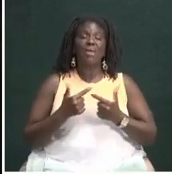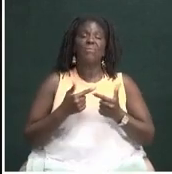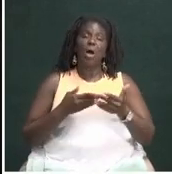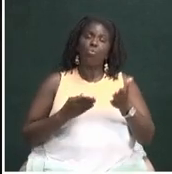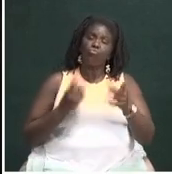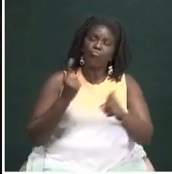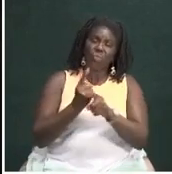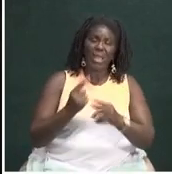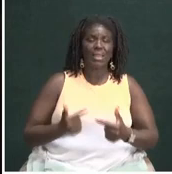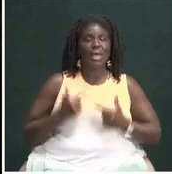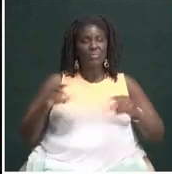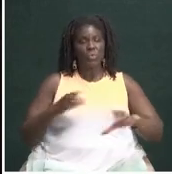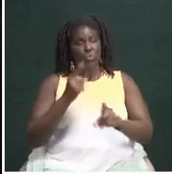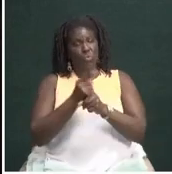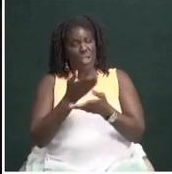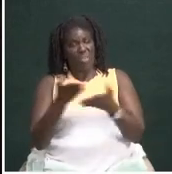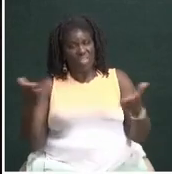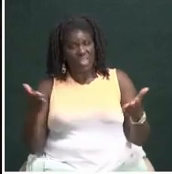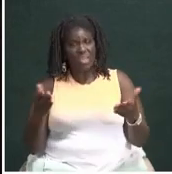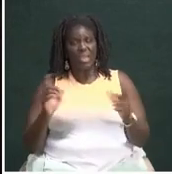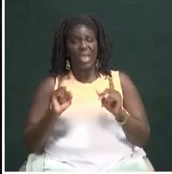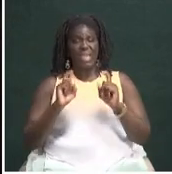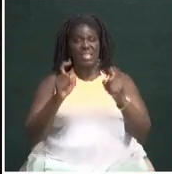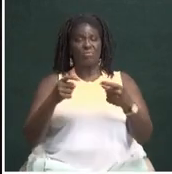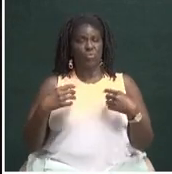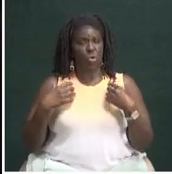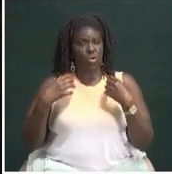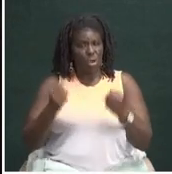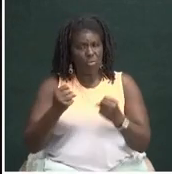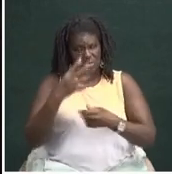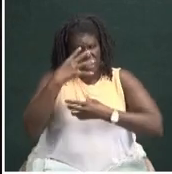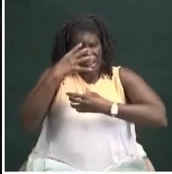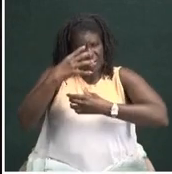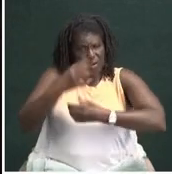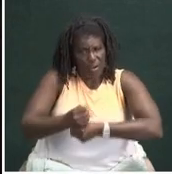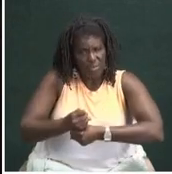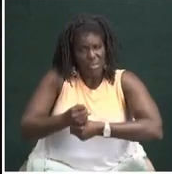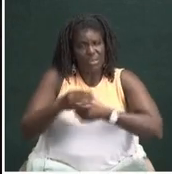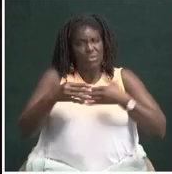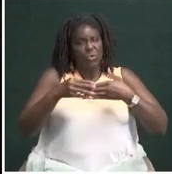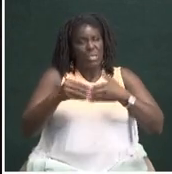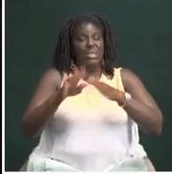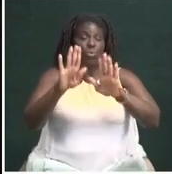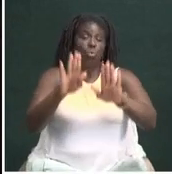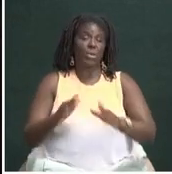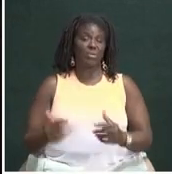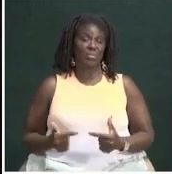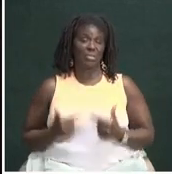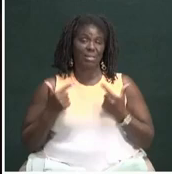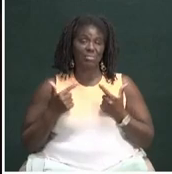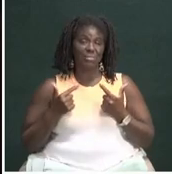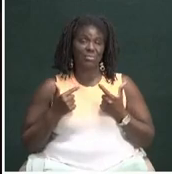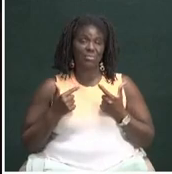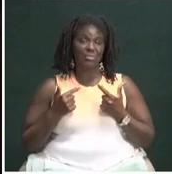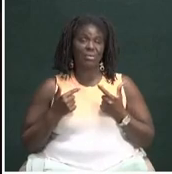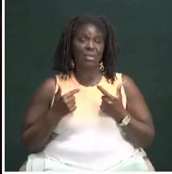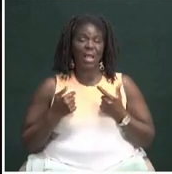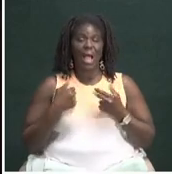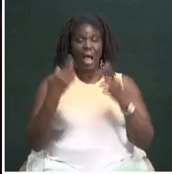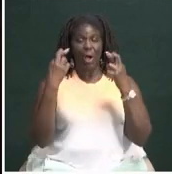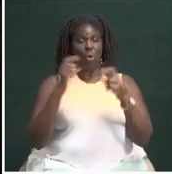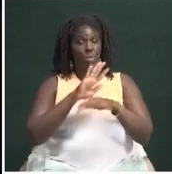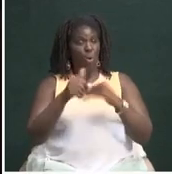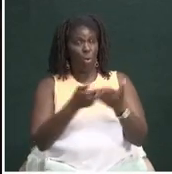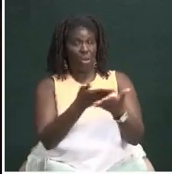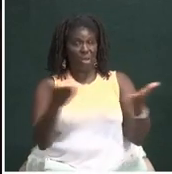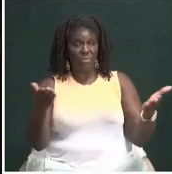to do the right thing, and to give you the courage and confidence to lead wonderful lives. So I hope all of